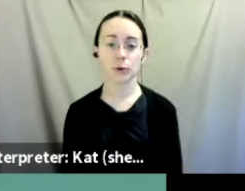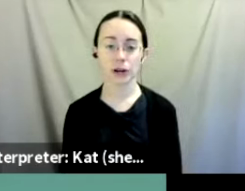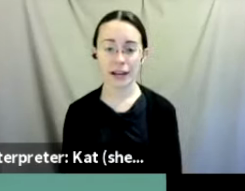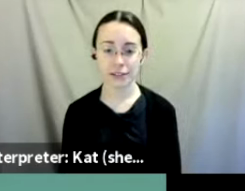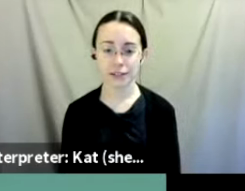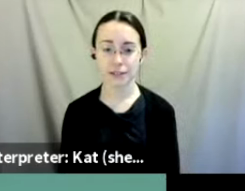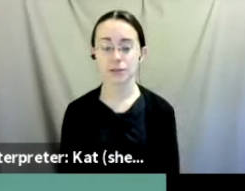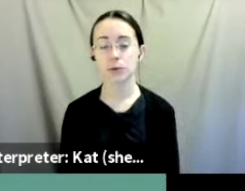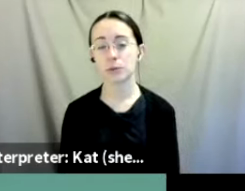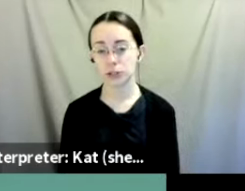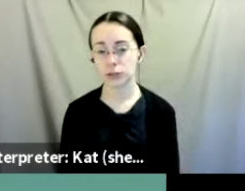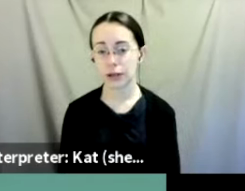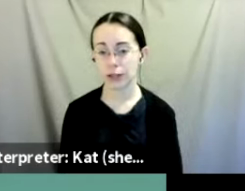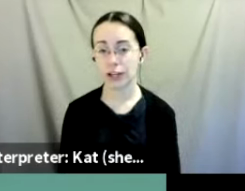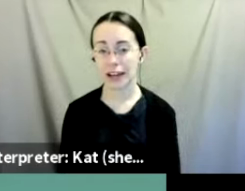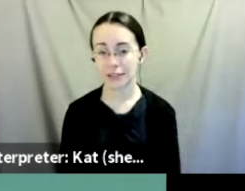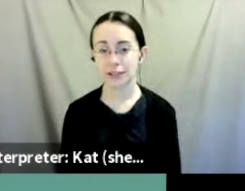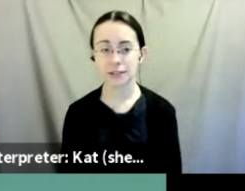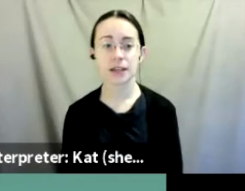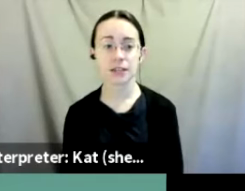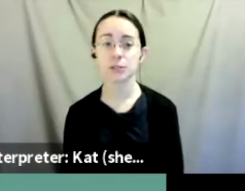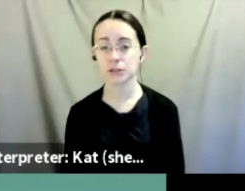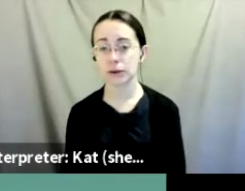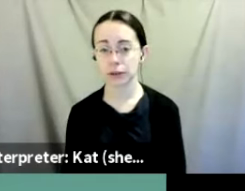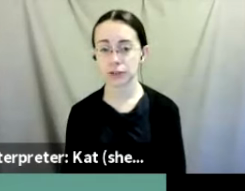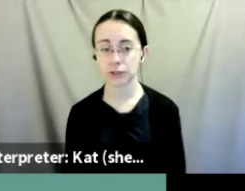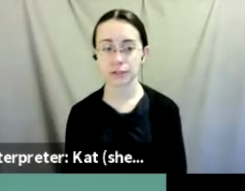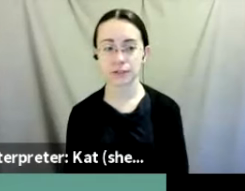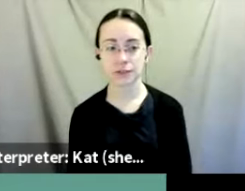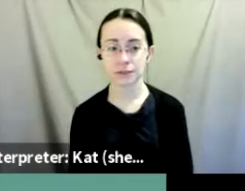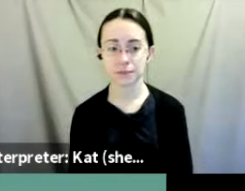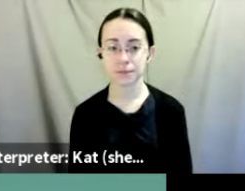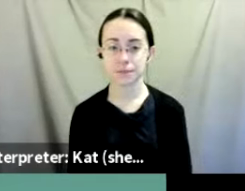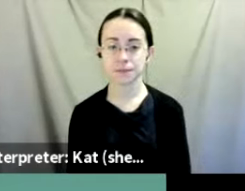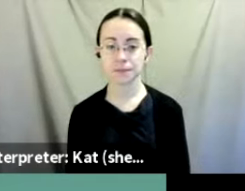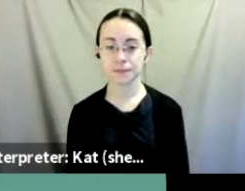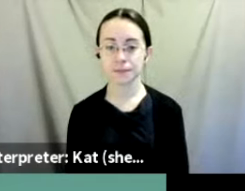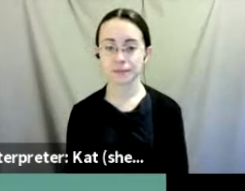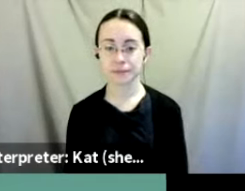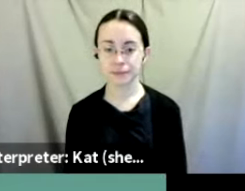for poor access for maternal healthcare access and maternal healthcare services.